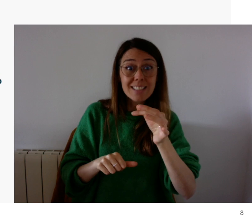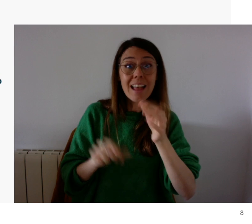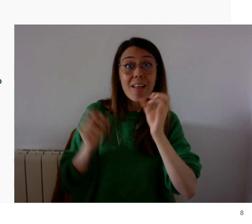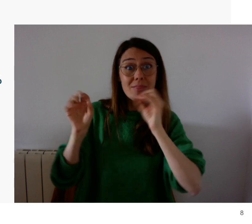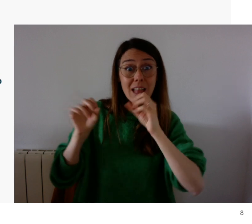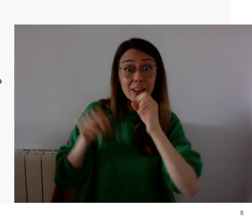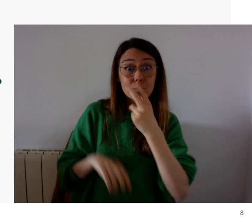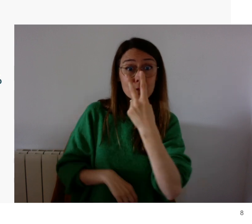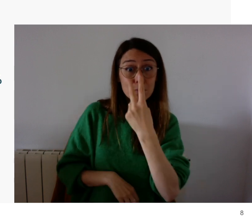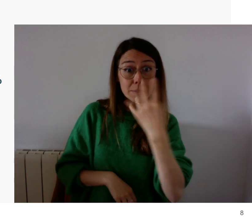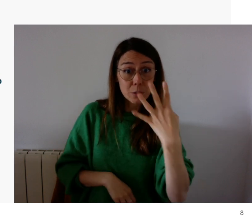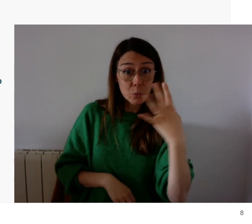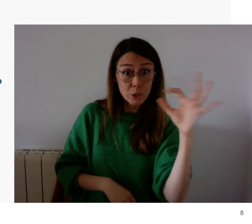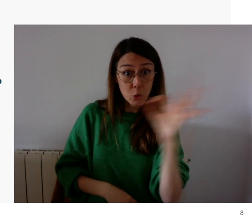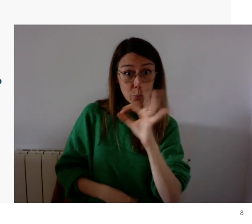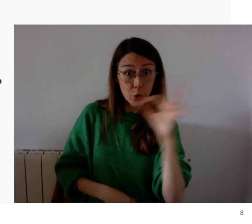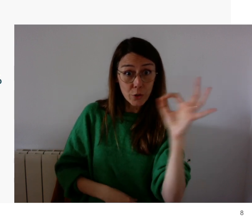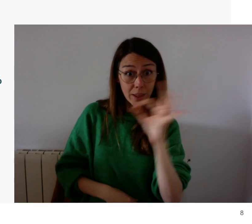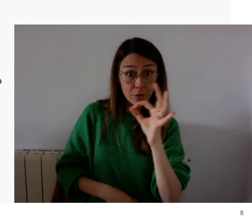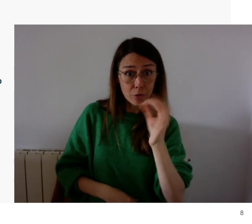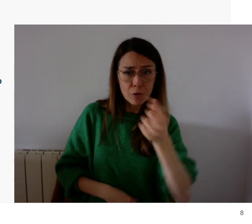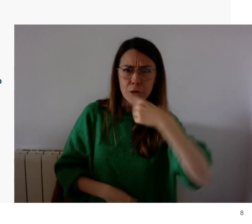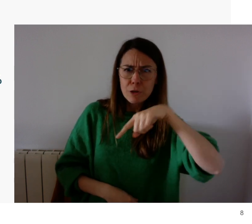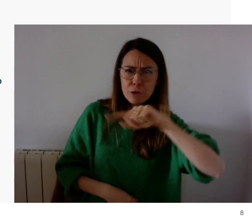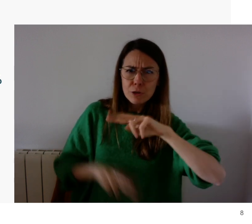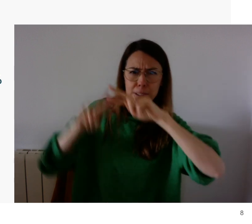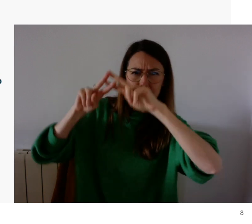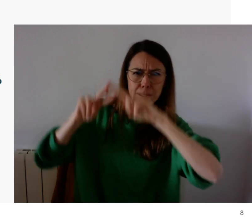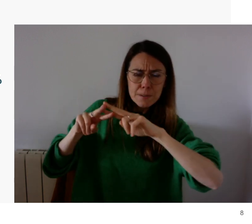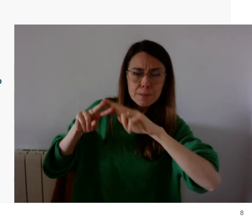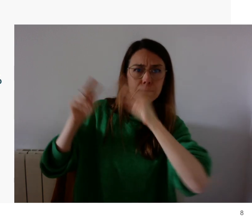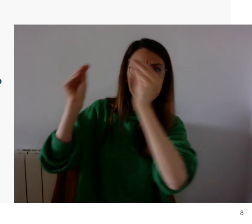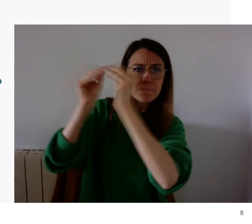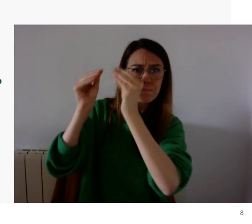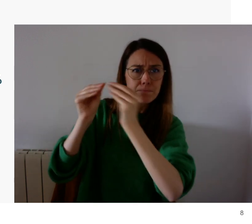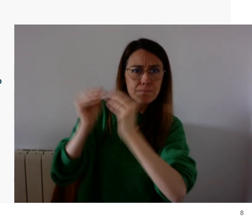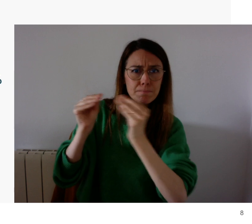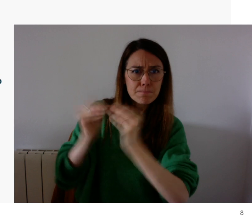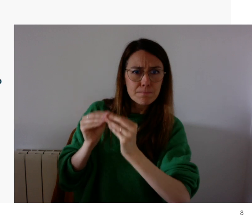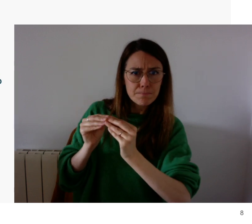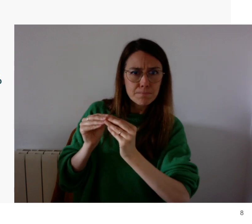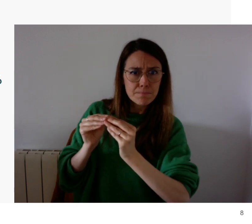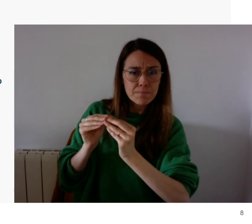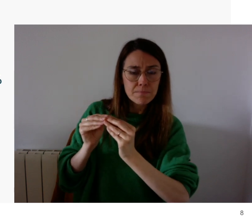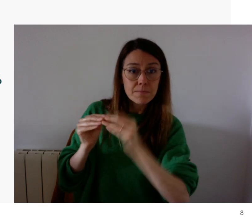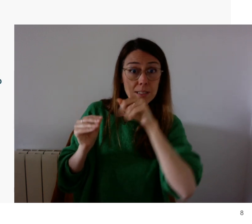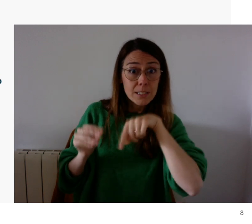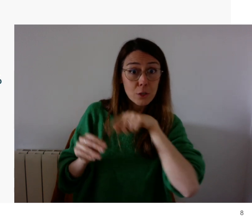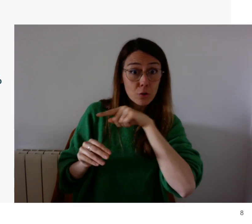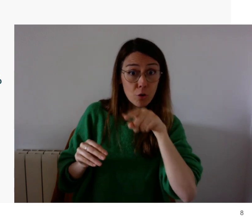overall congruence between the 2 annotators of almost 82%.